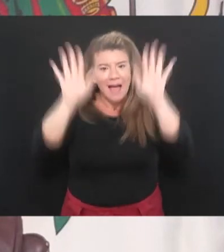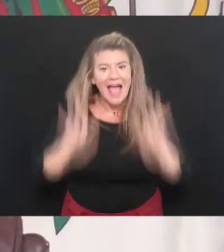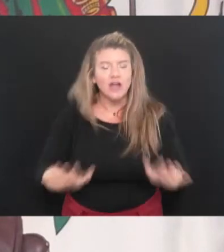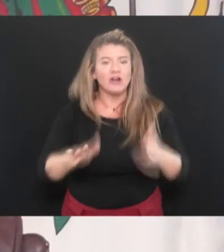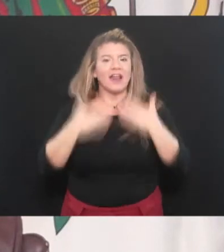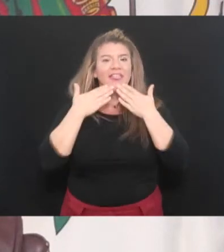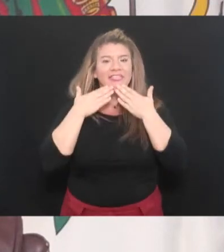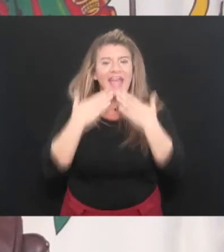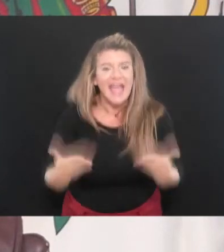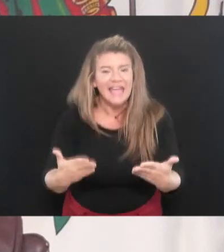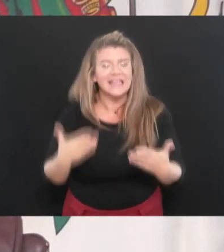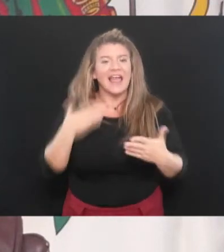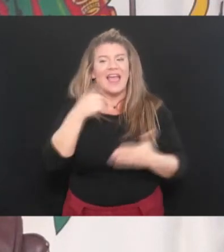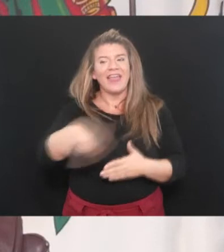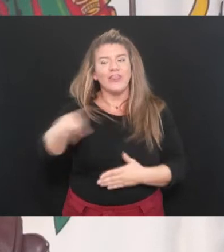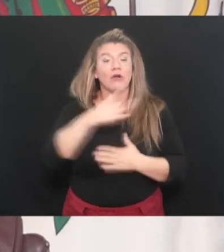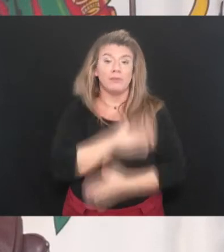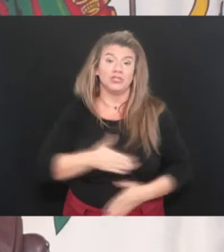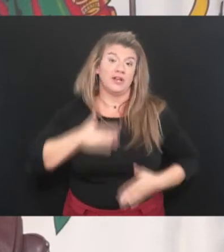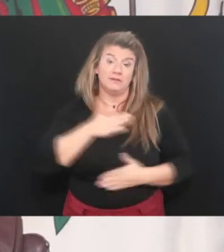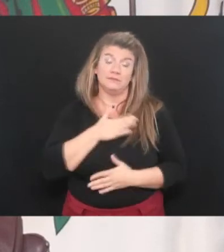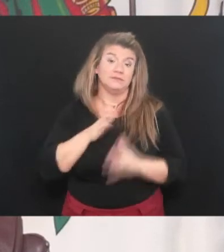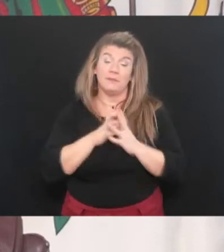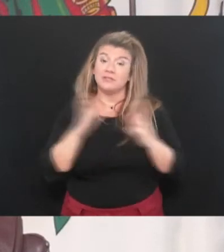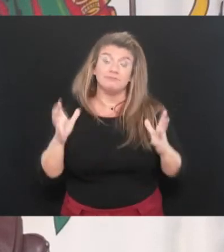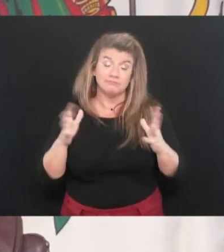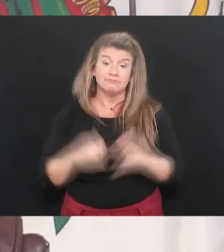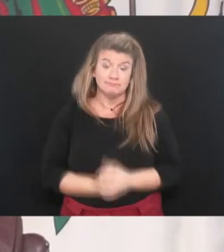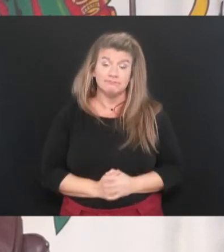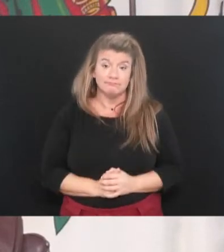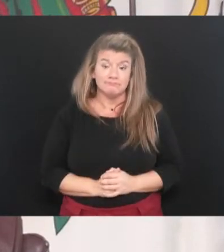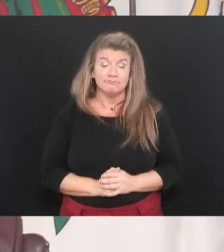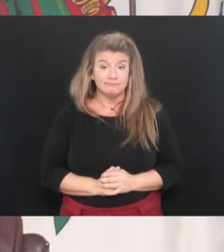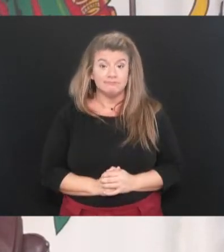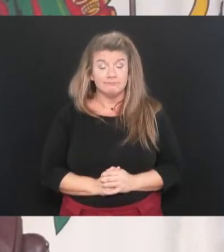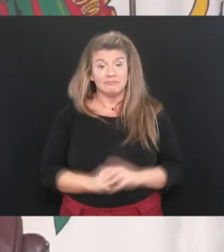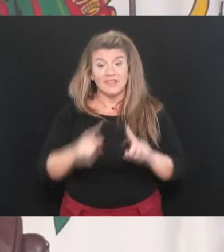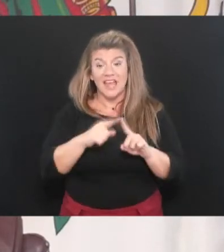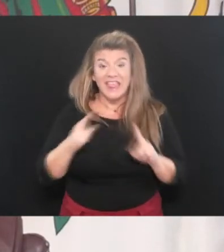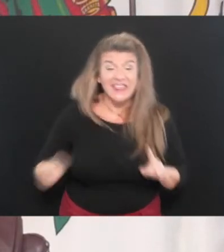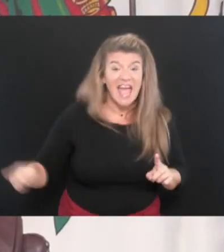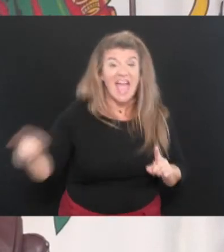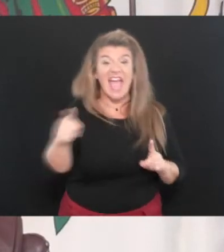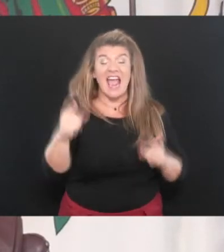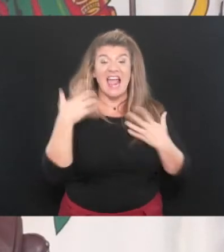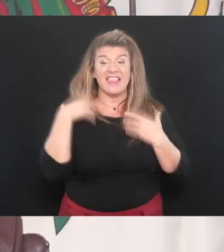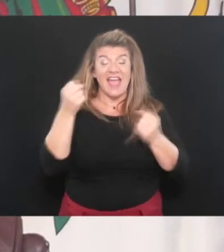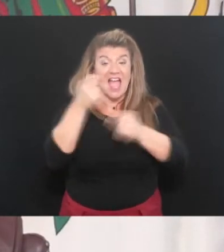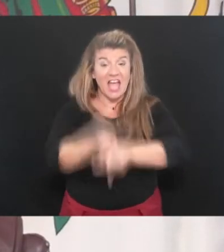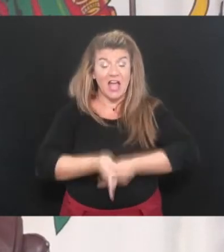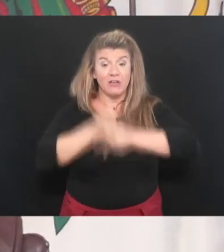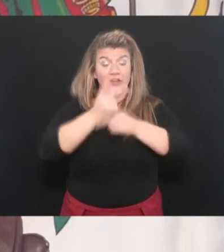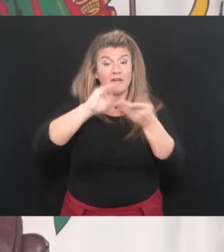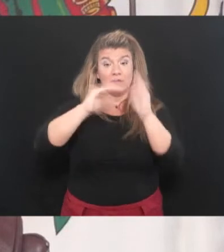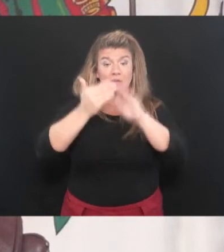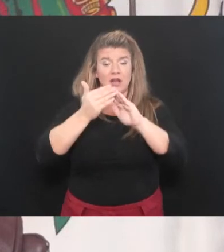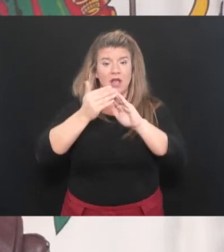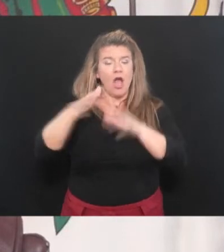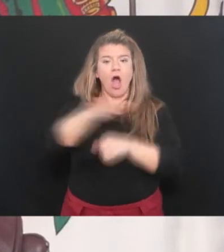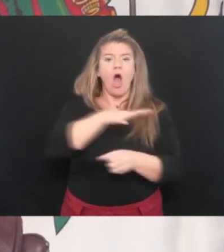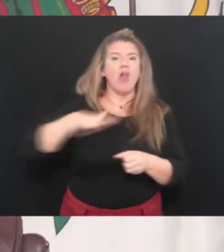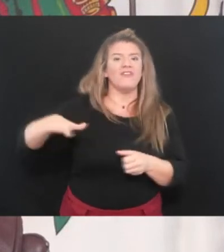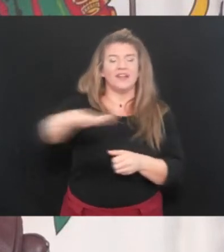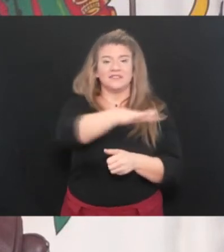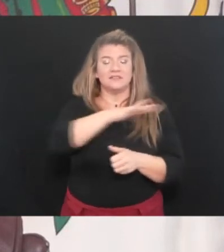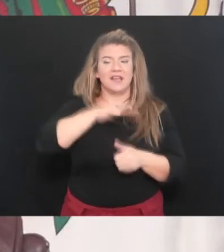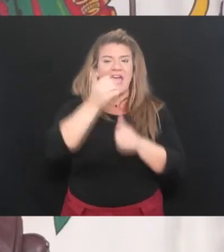thanked and appreciated beyond belief. They, all the healthcare community, all of us, everybody